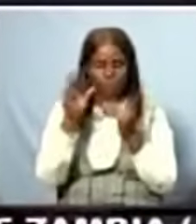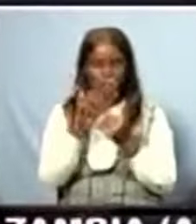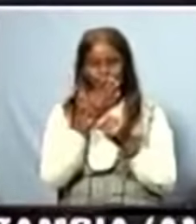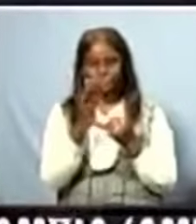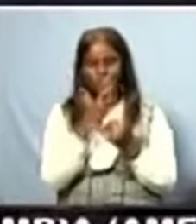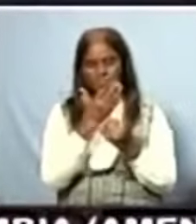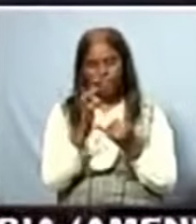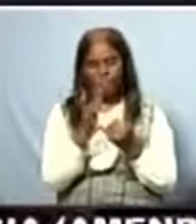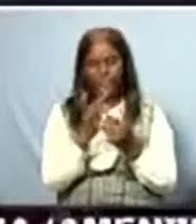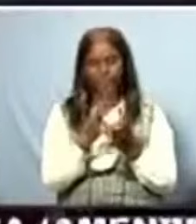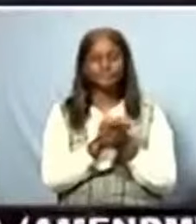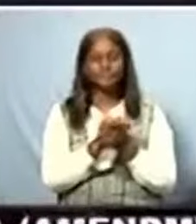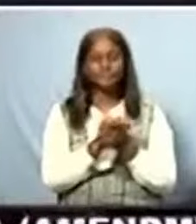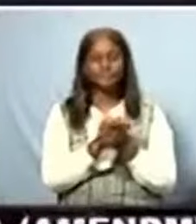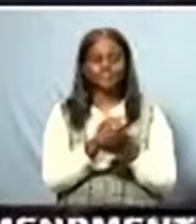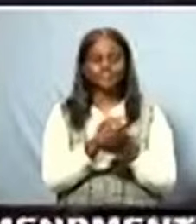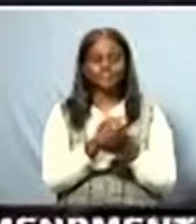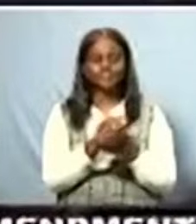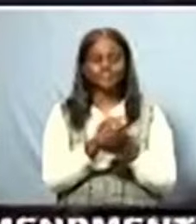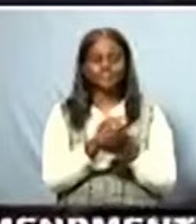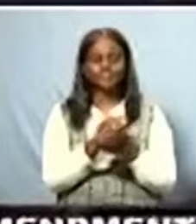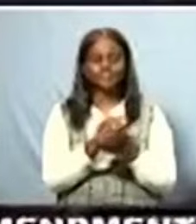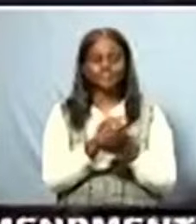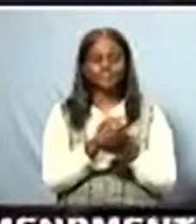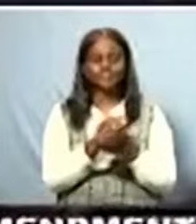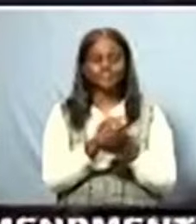delimitation. Honorable Chairperson,